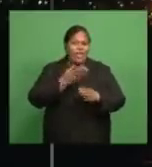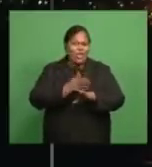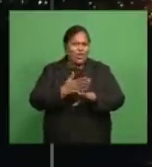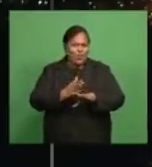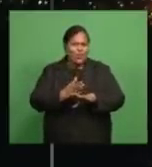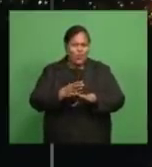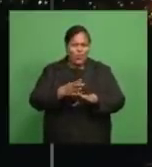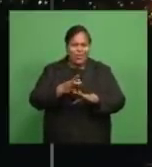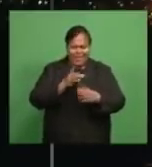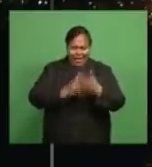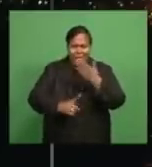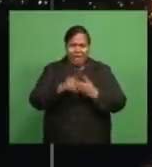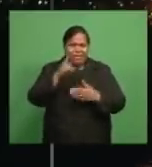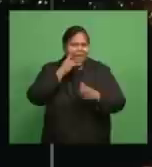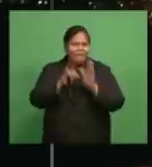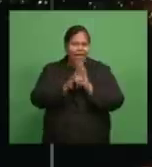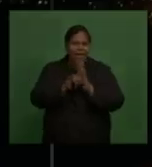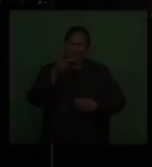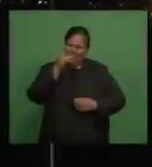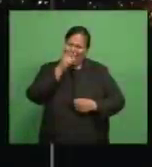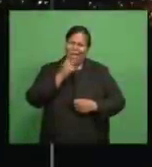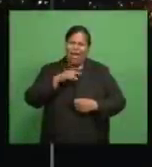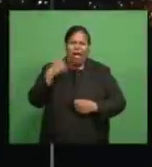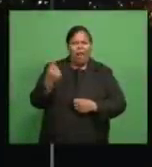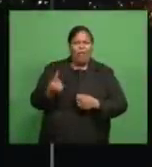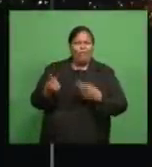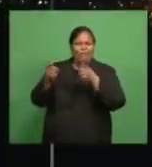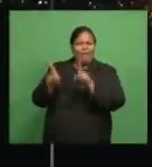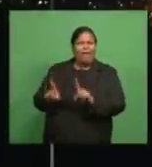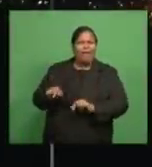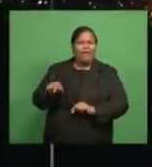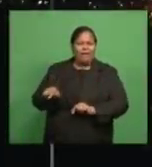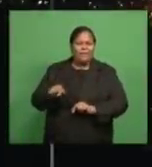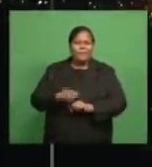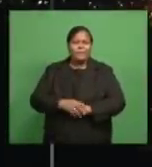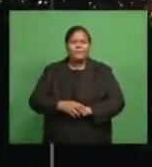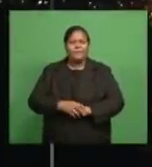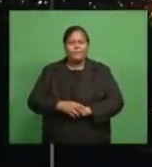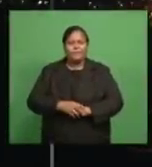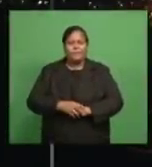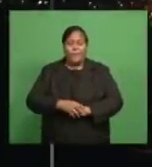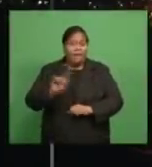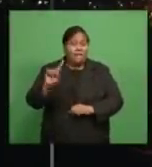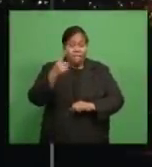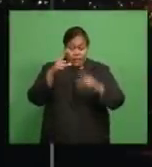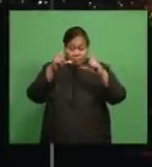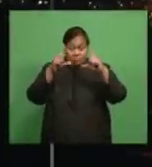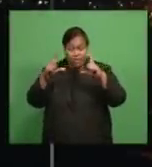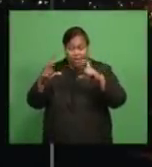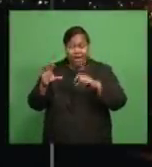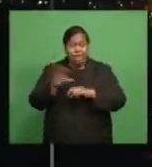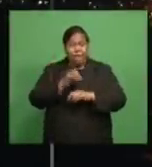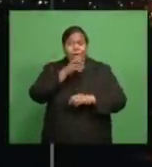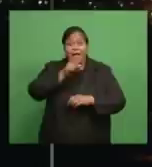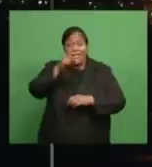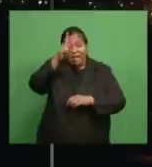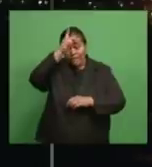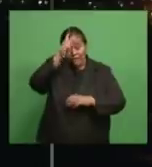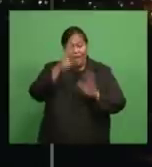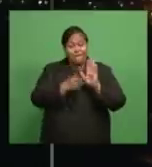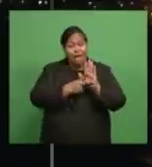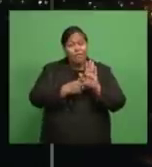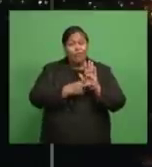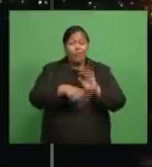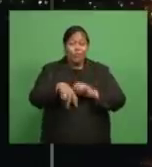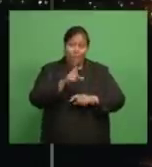bringing the total to over 1,200. The first pictures out of Kandavu and Vatulele have revealed the extent of devastation